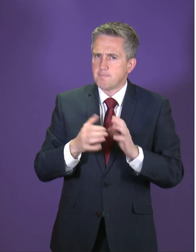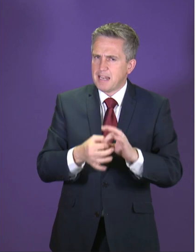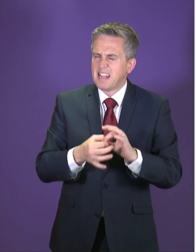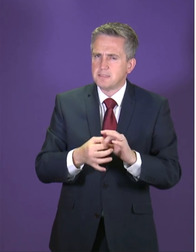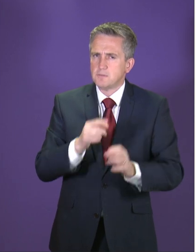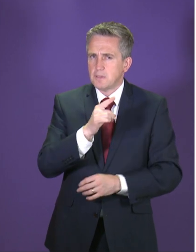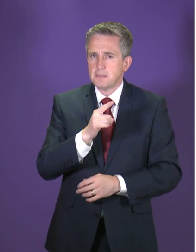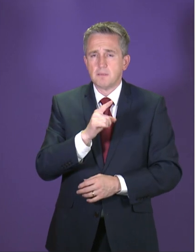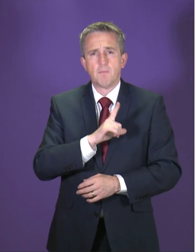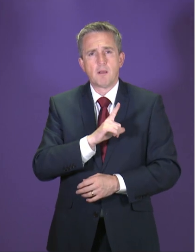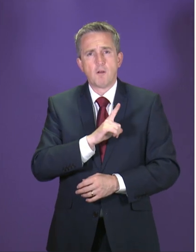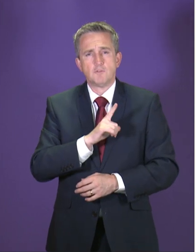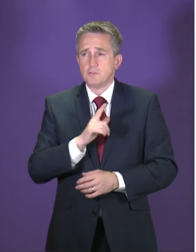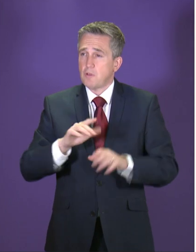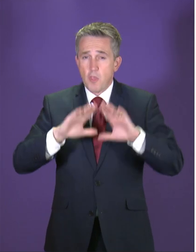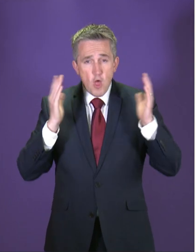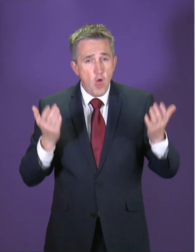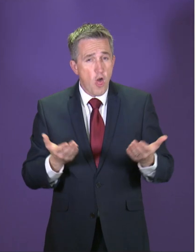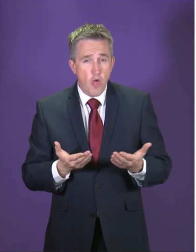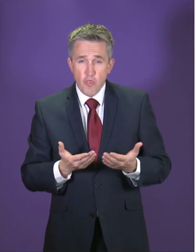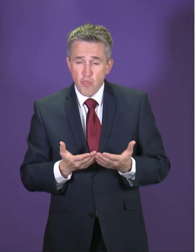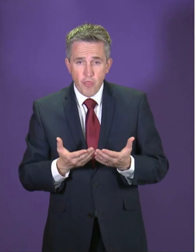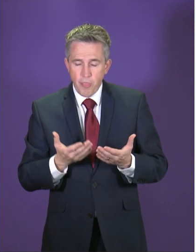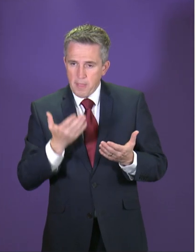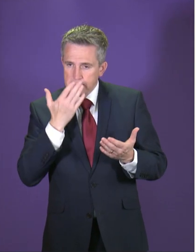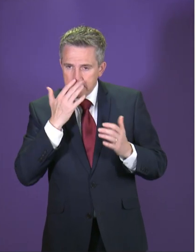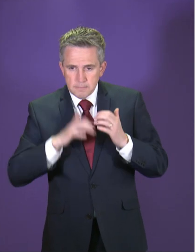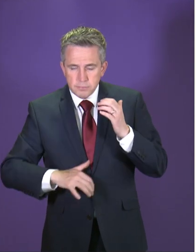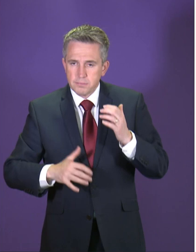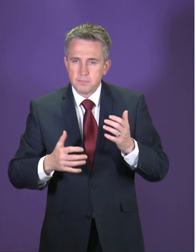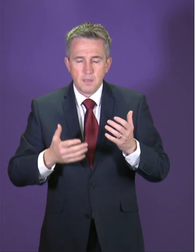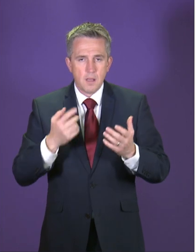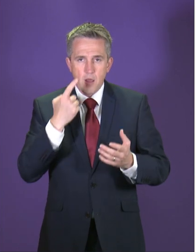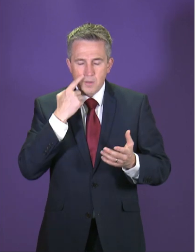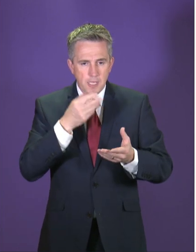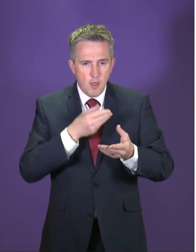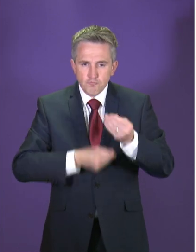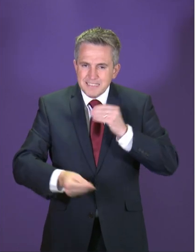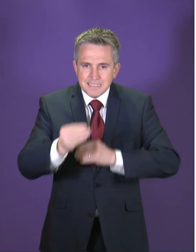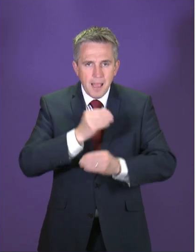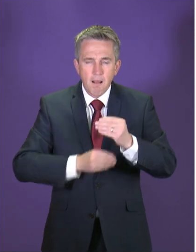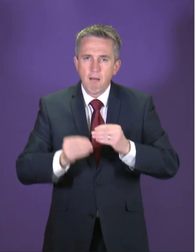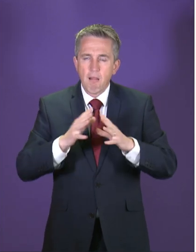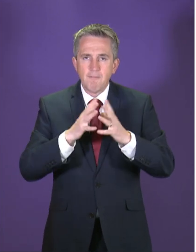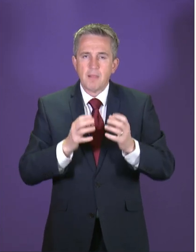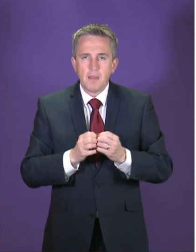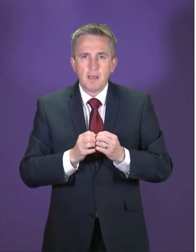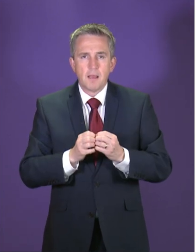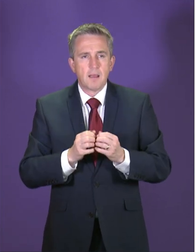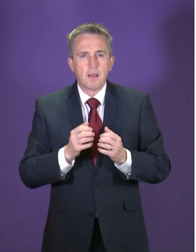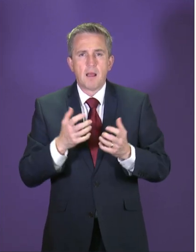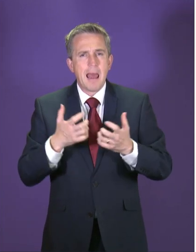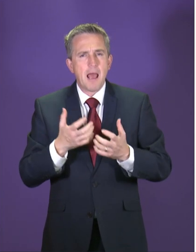limited resources on the Earth. We're constantly thinking about adaptive reuse. But we haven't really thought so much about